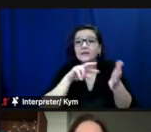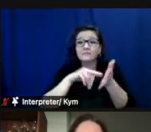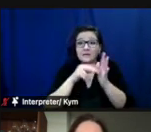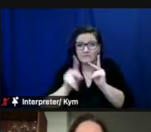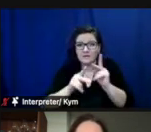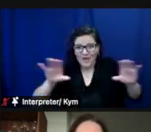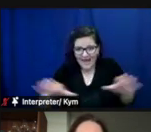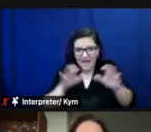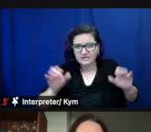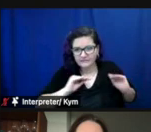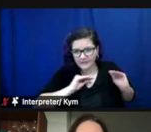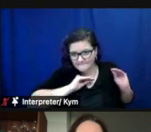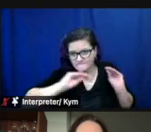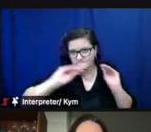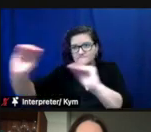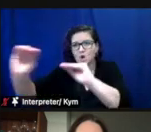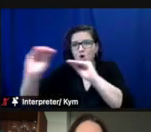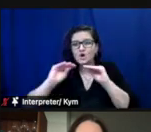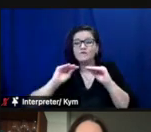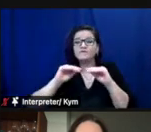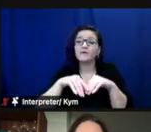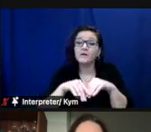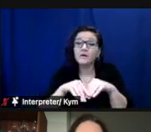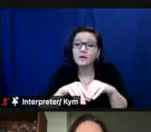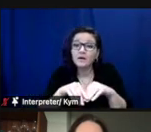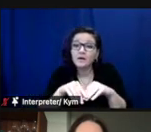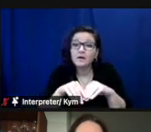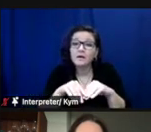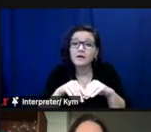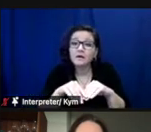through the Underground Railroad.